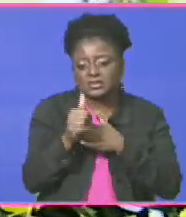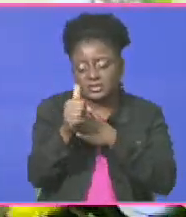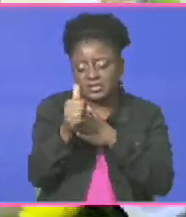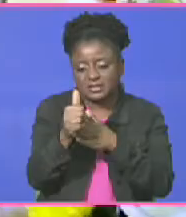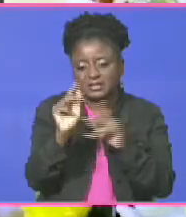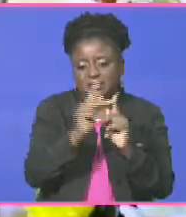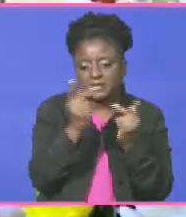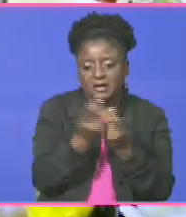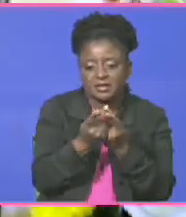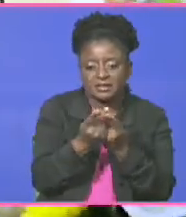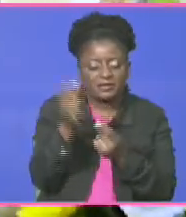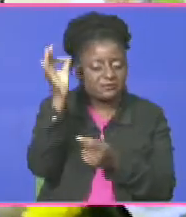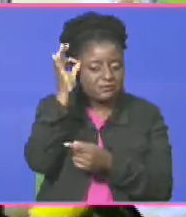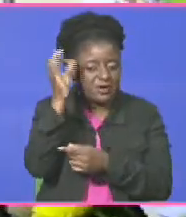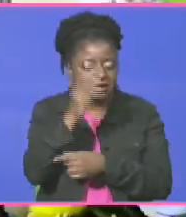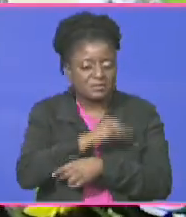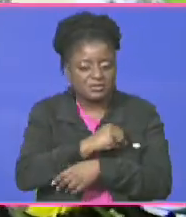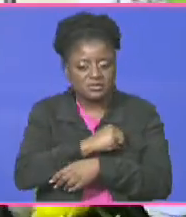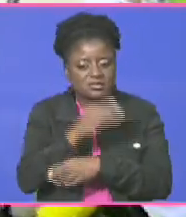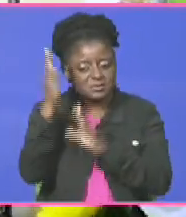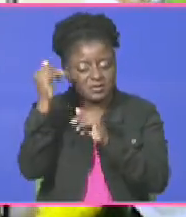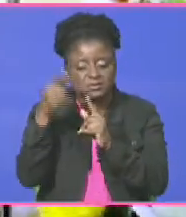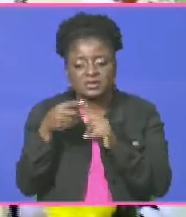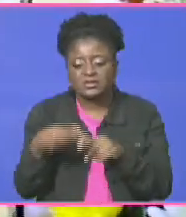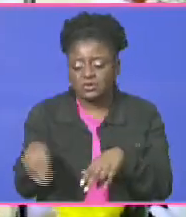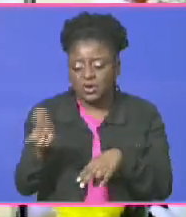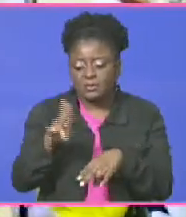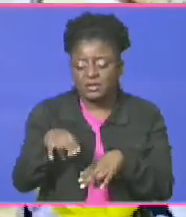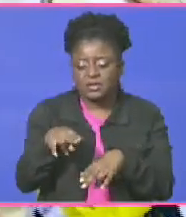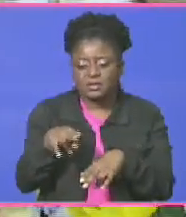Senator Fred Mitchell is also expected to be nominated on the floor